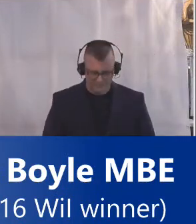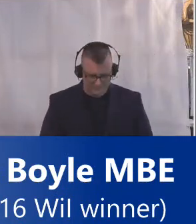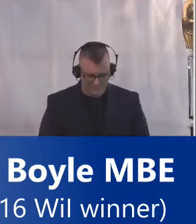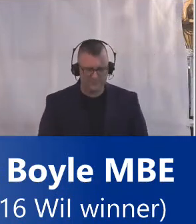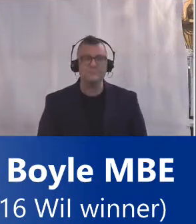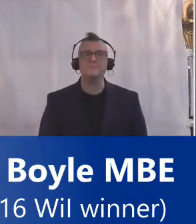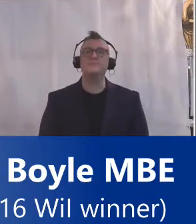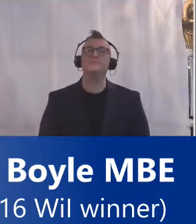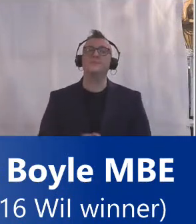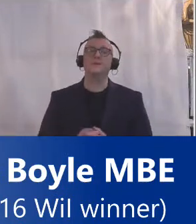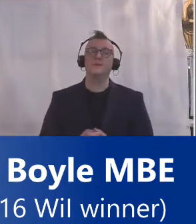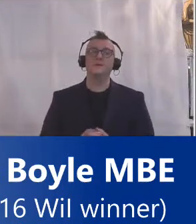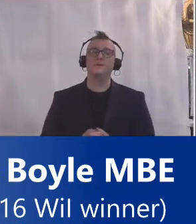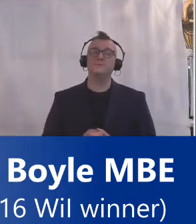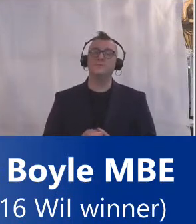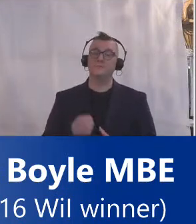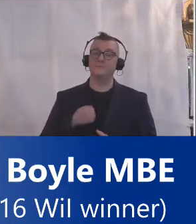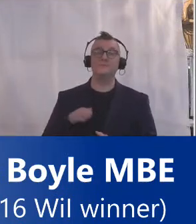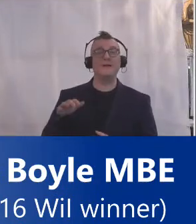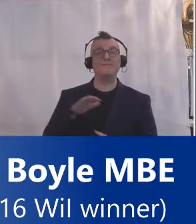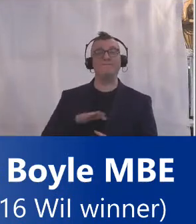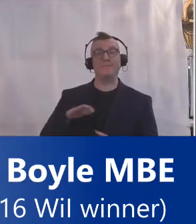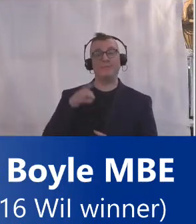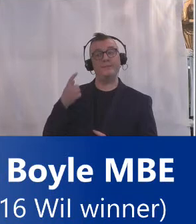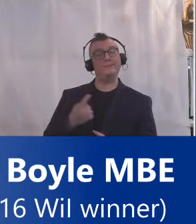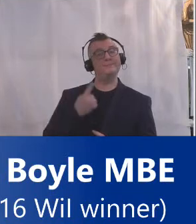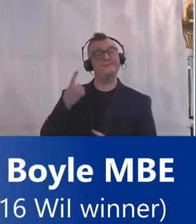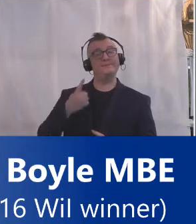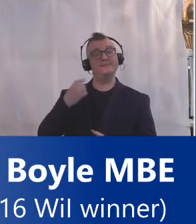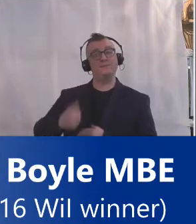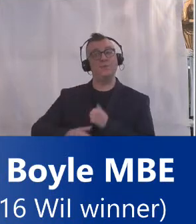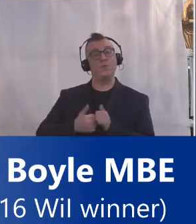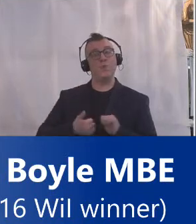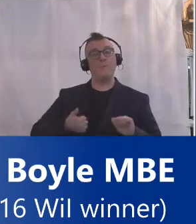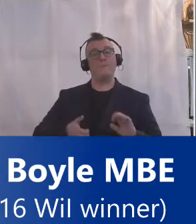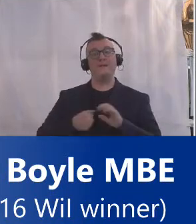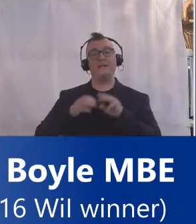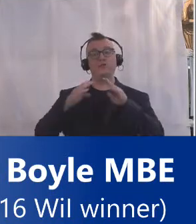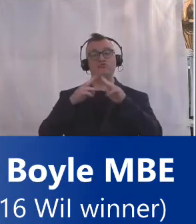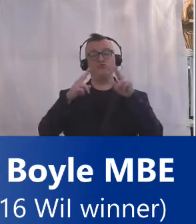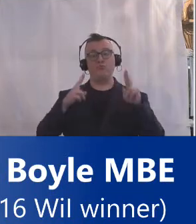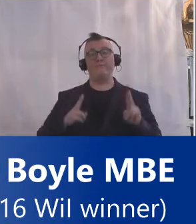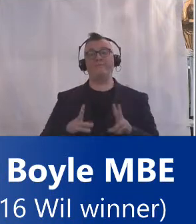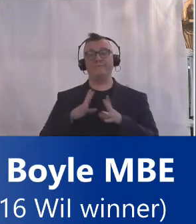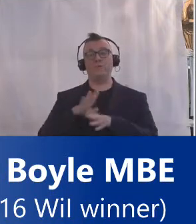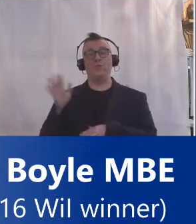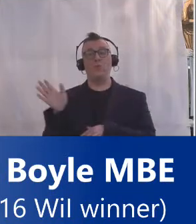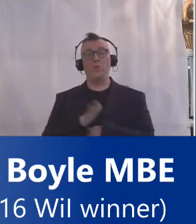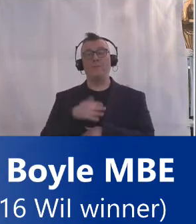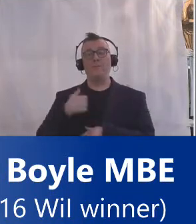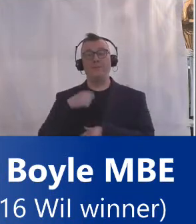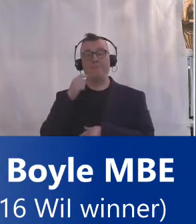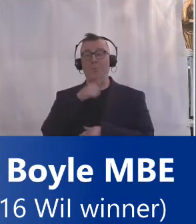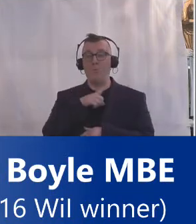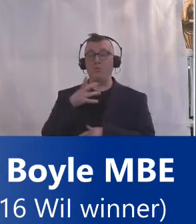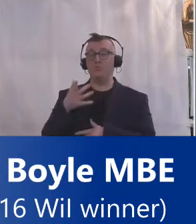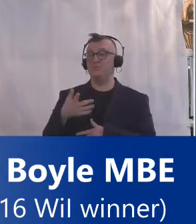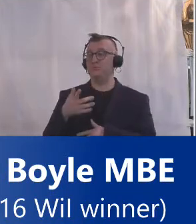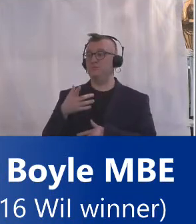My family had a roofing company, and I think every boy in the family, my grandfather,